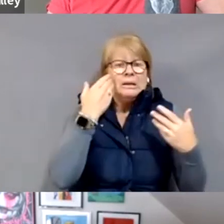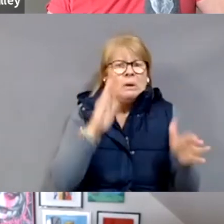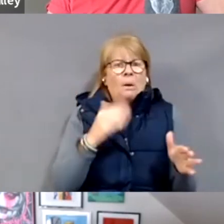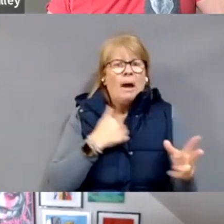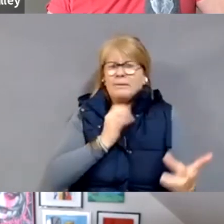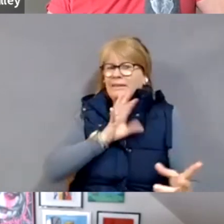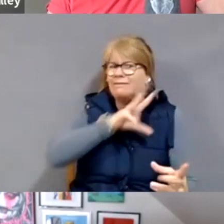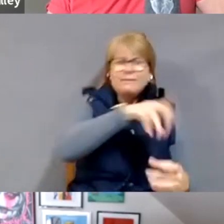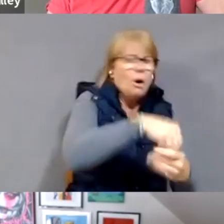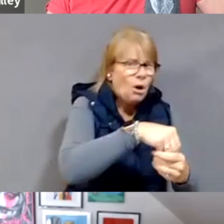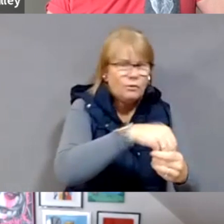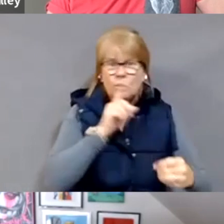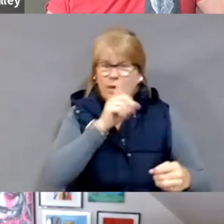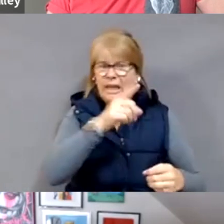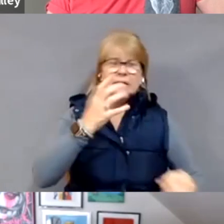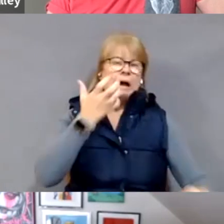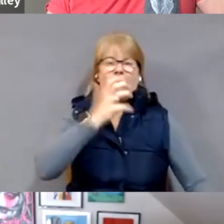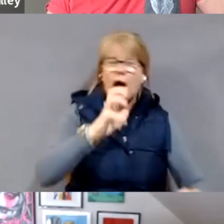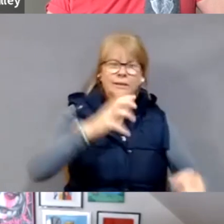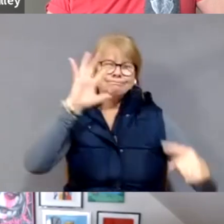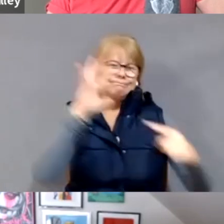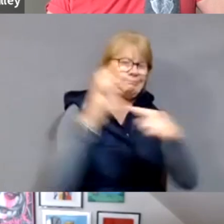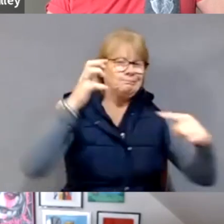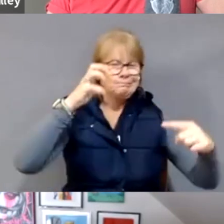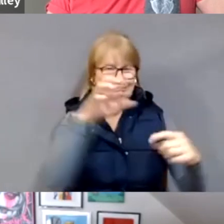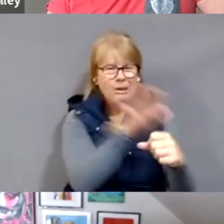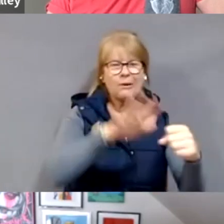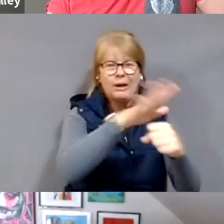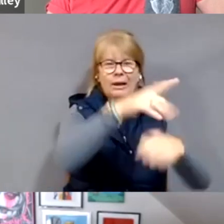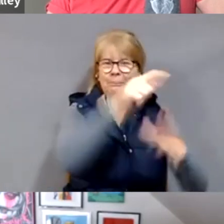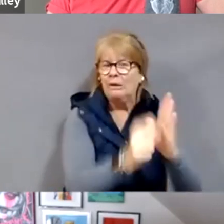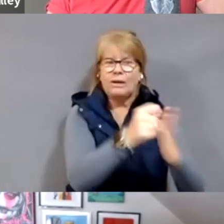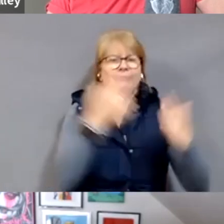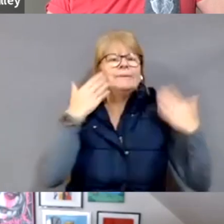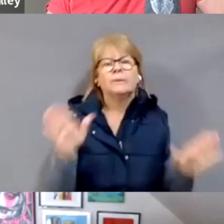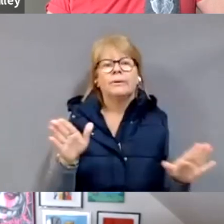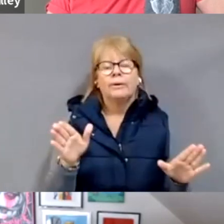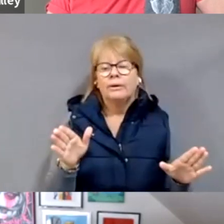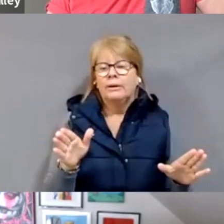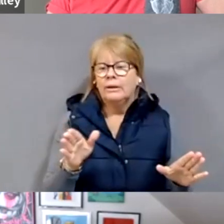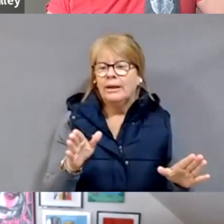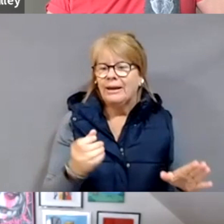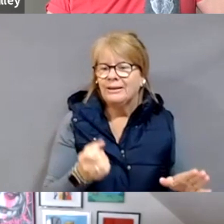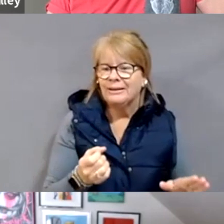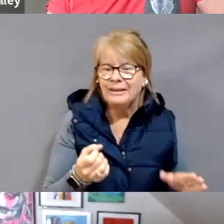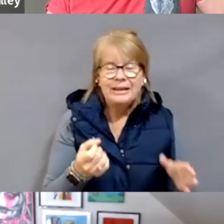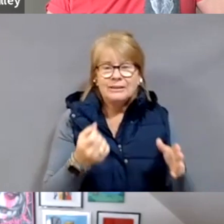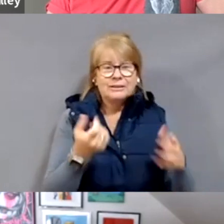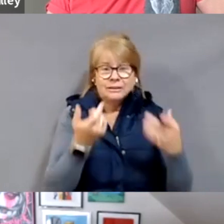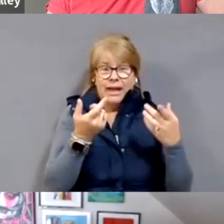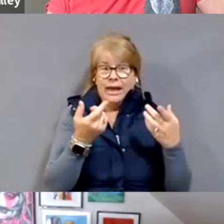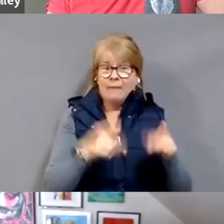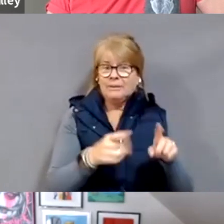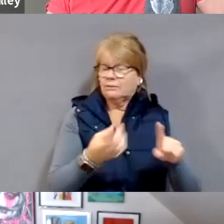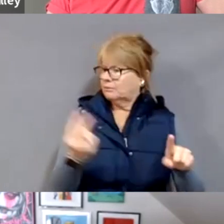bustling scene, which I also say we're all part of bustling scenes. We may not even know it, but we probably, because all of a sudden, in retrospect, you go,